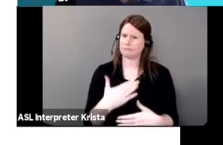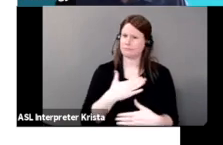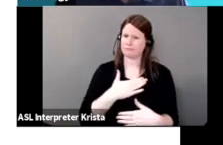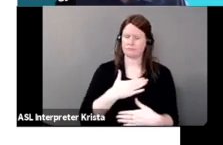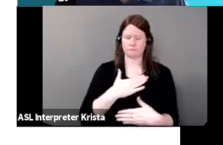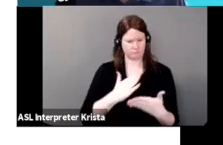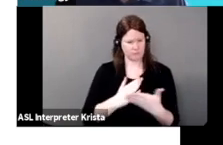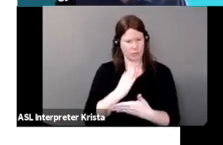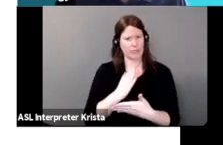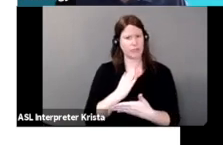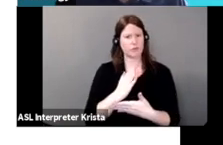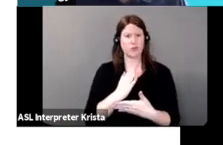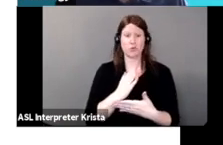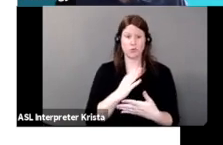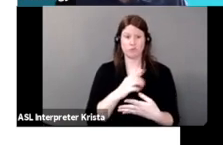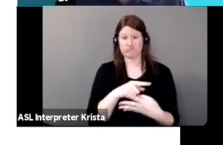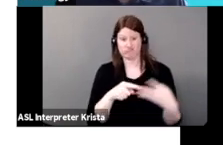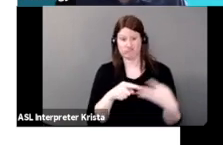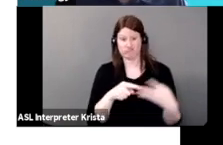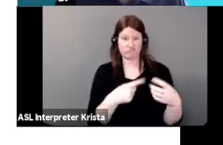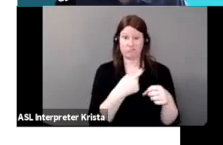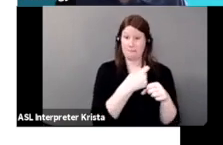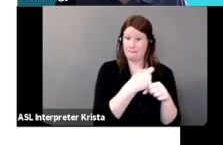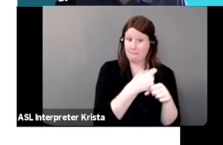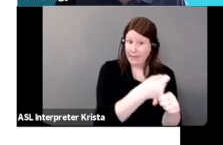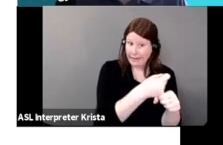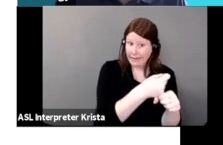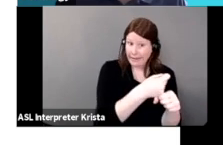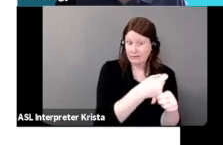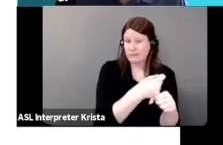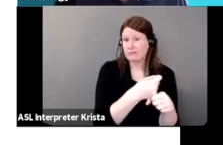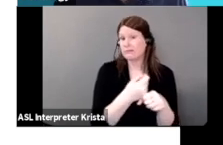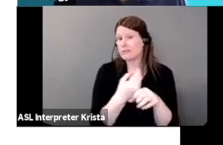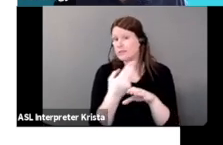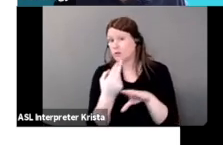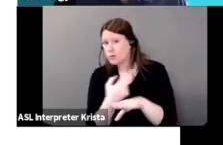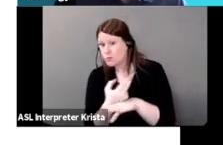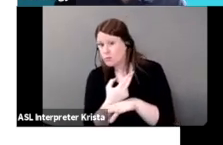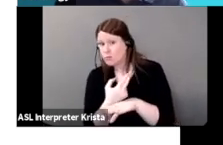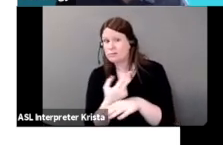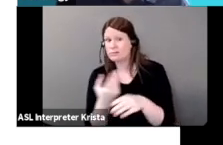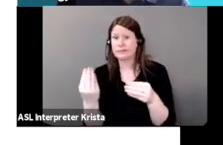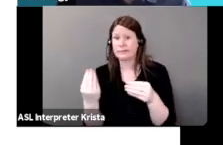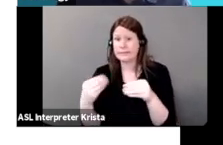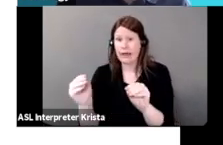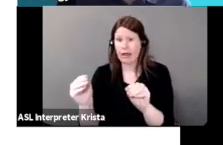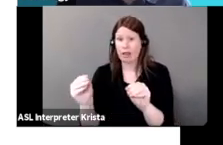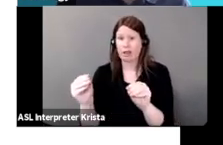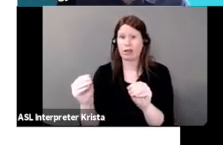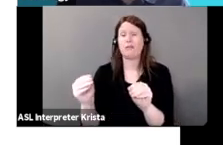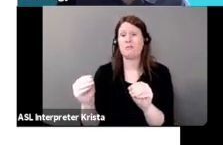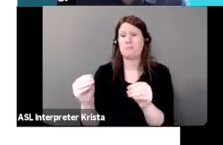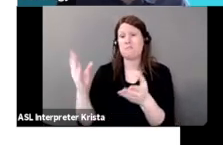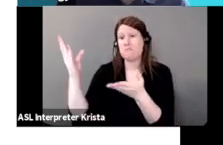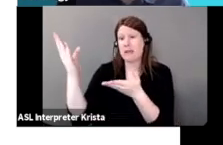use, sell, or import the invention as claimed. And that means, again, the exclusive right,